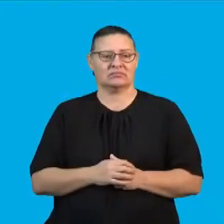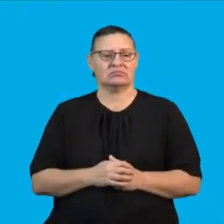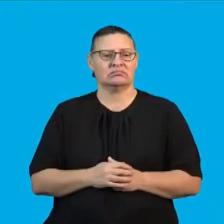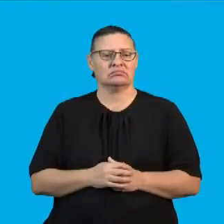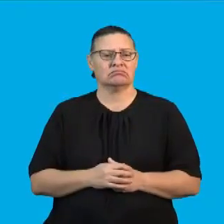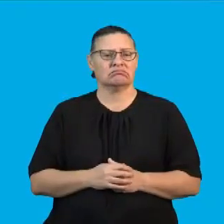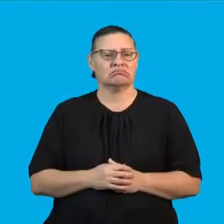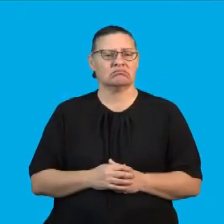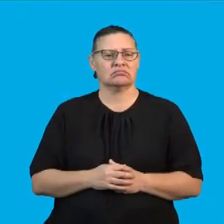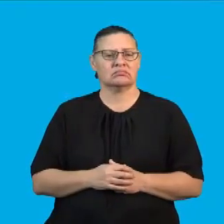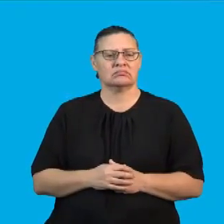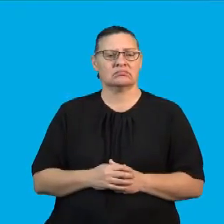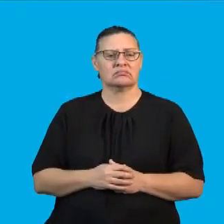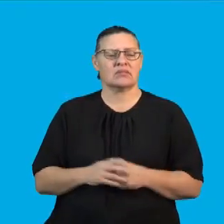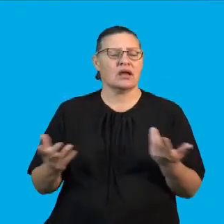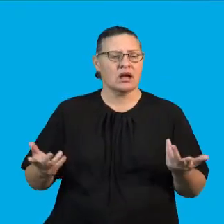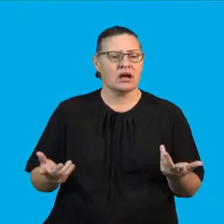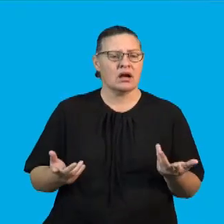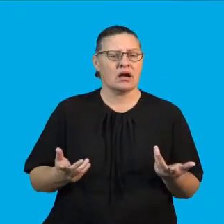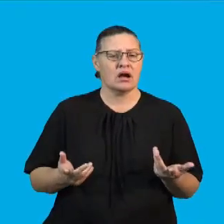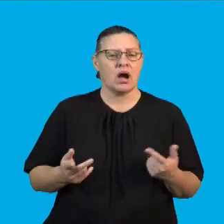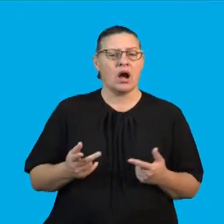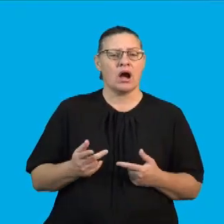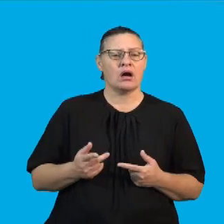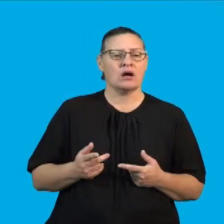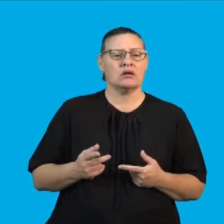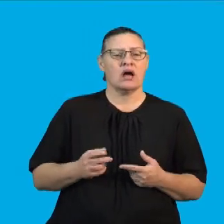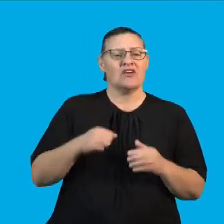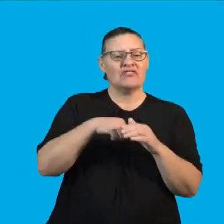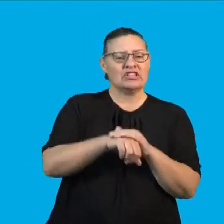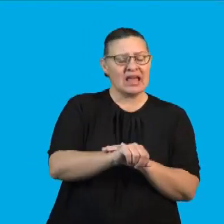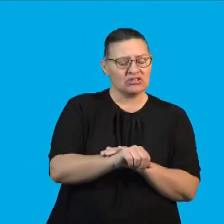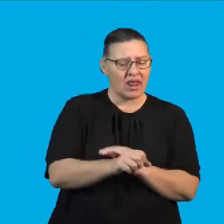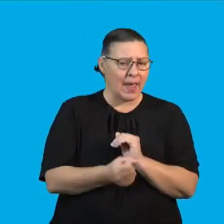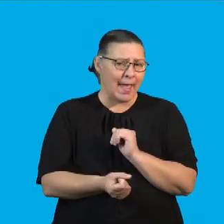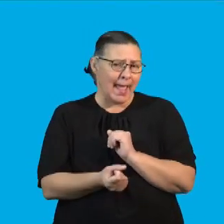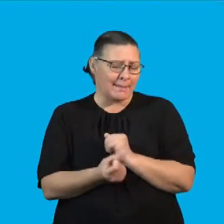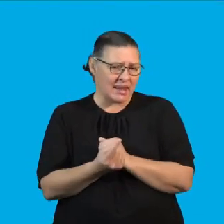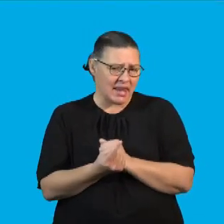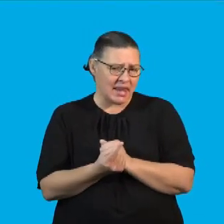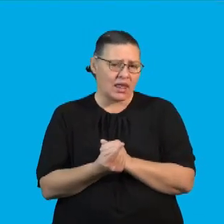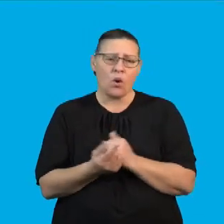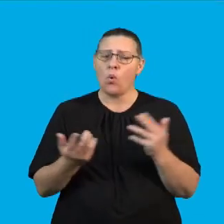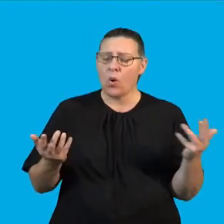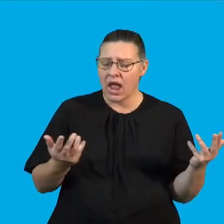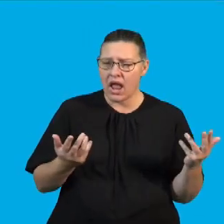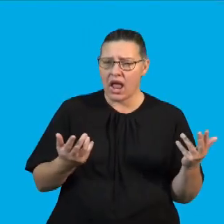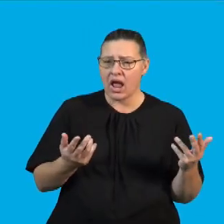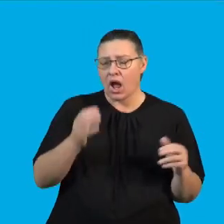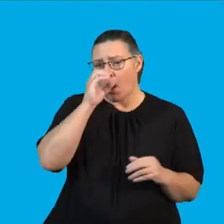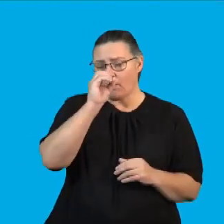3.5.1. The question says, name the type of fertilization that takes place in